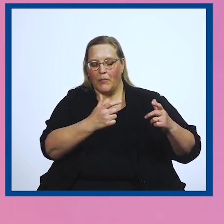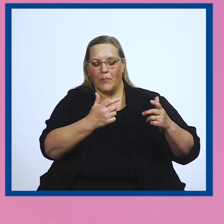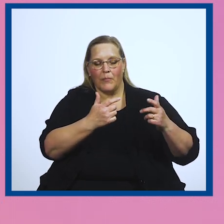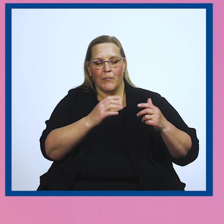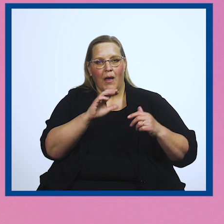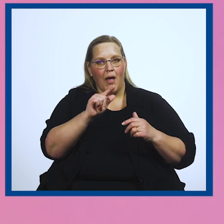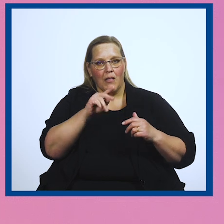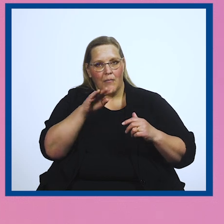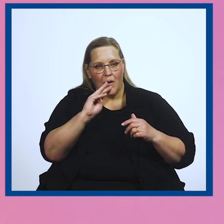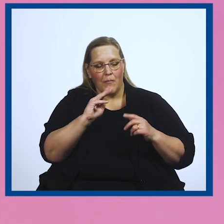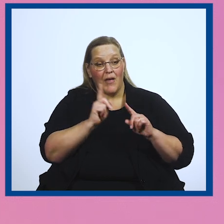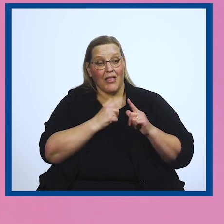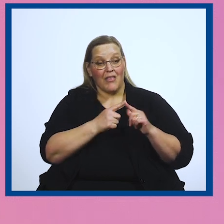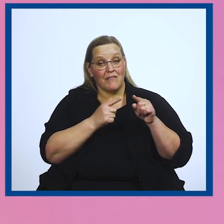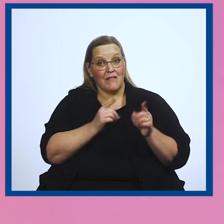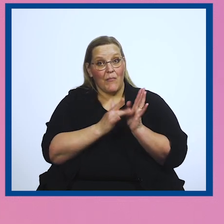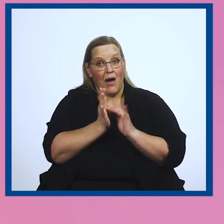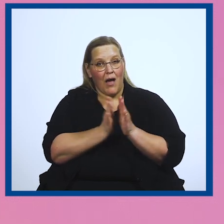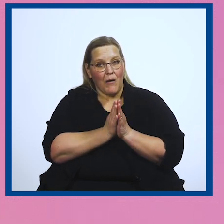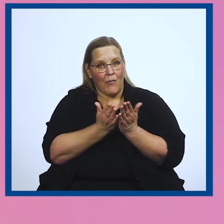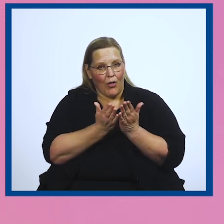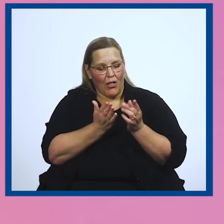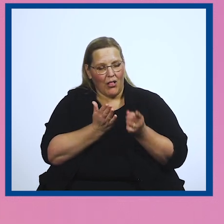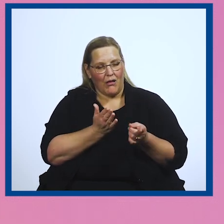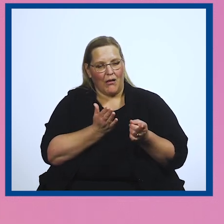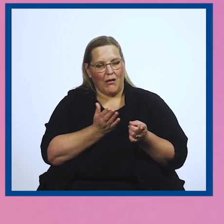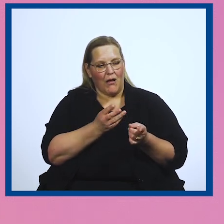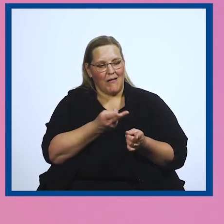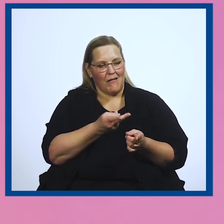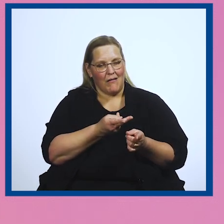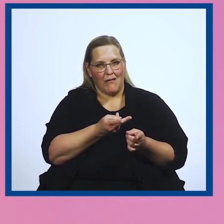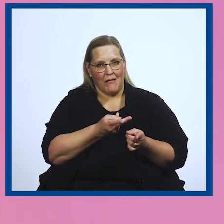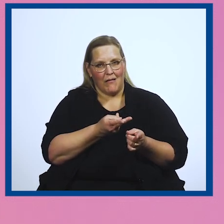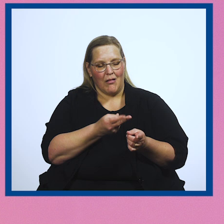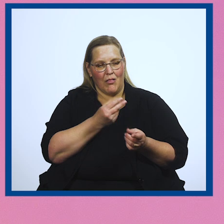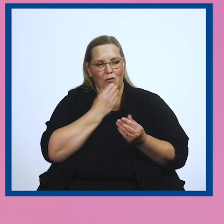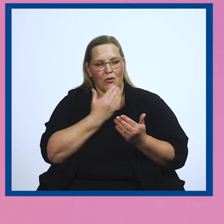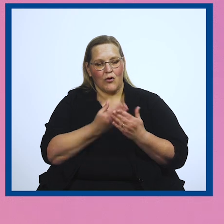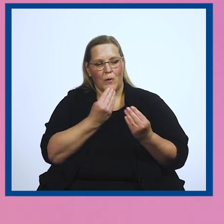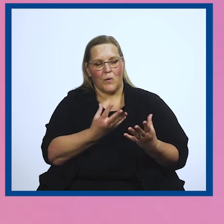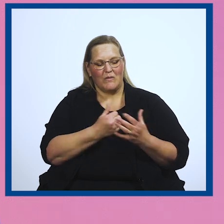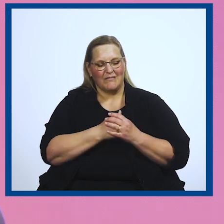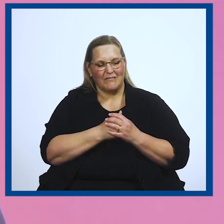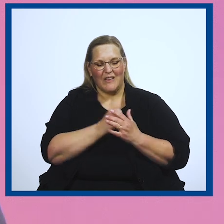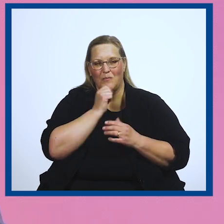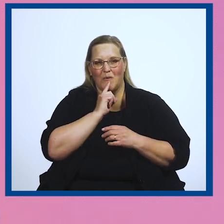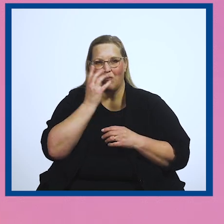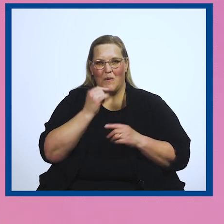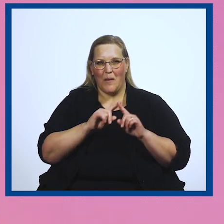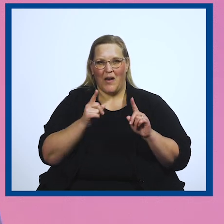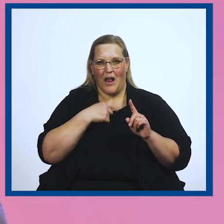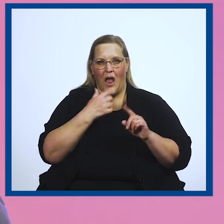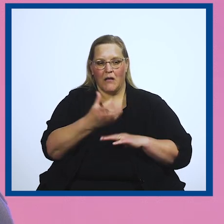this gold Bible, today's modern English version, the Good News, it said. I don't know why, but